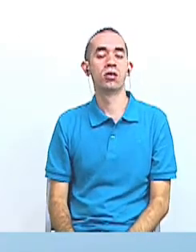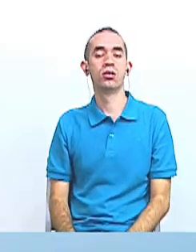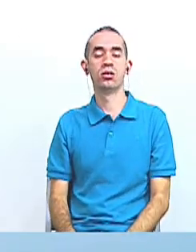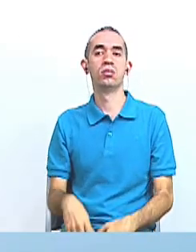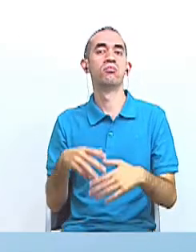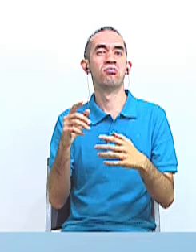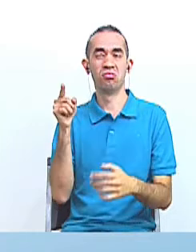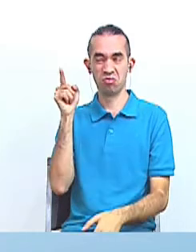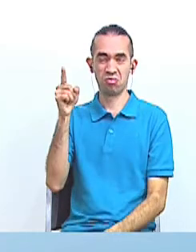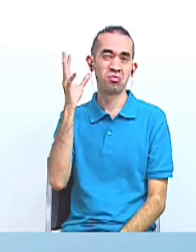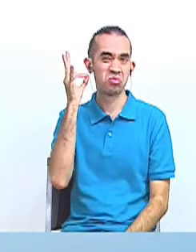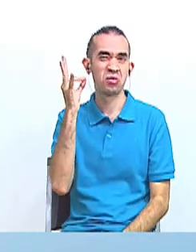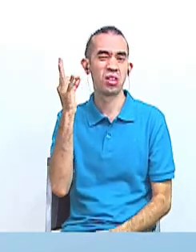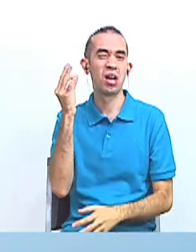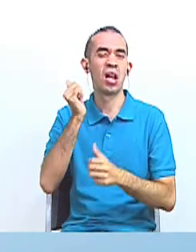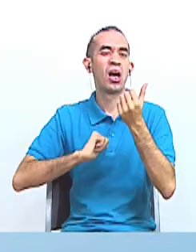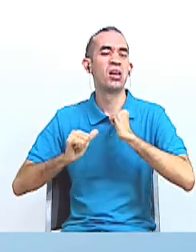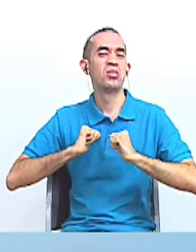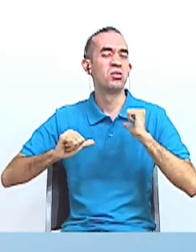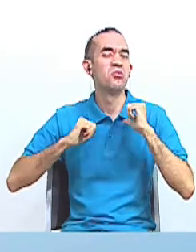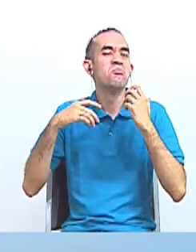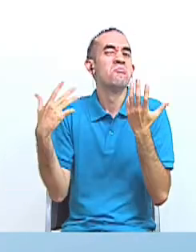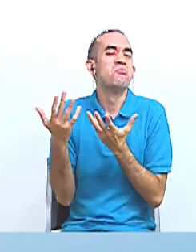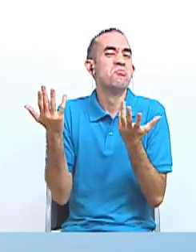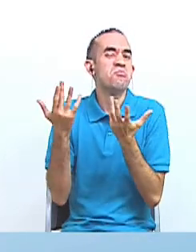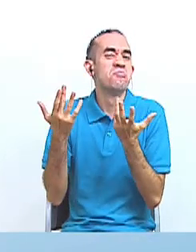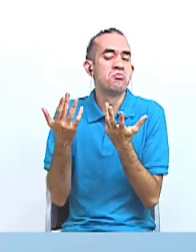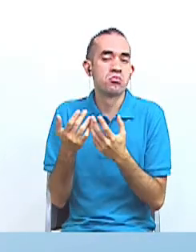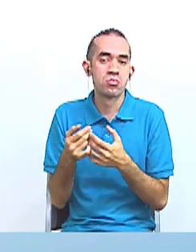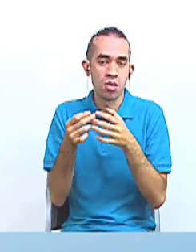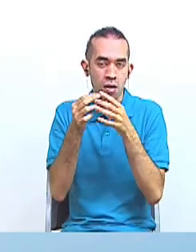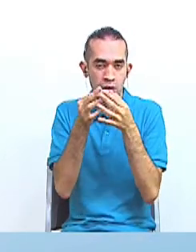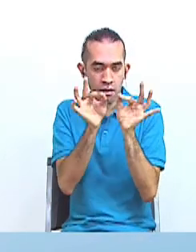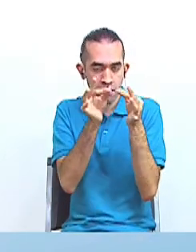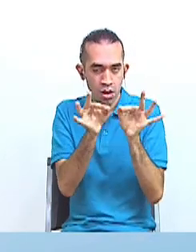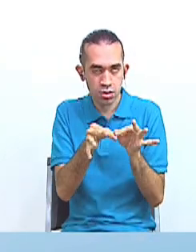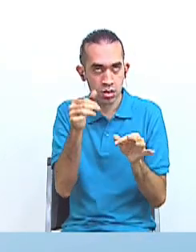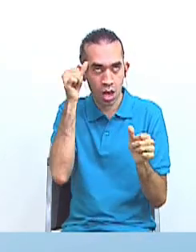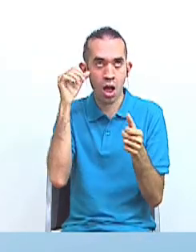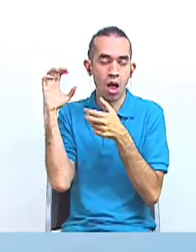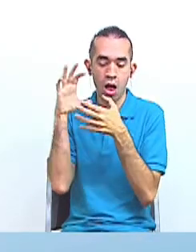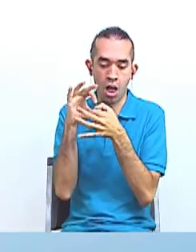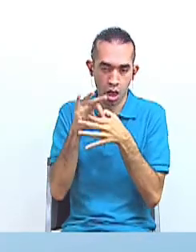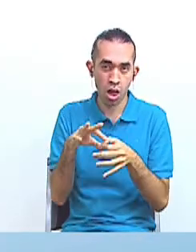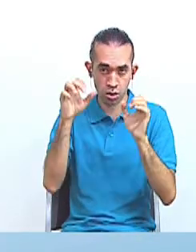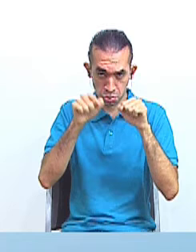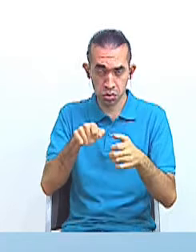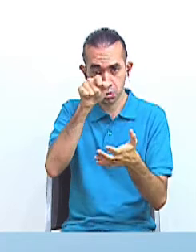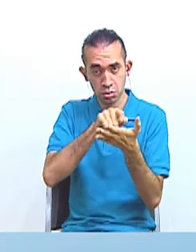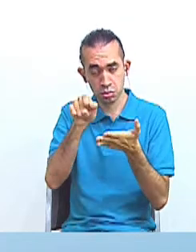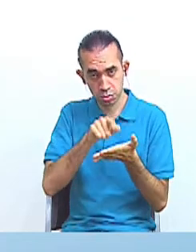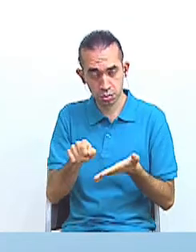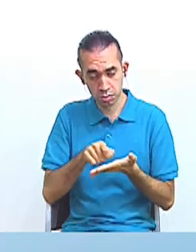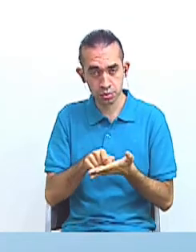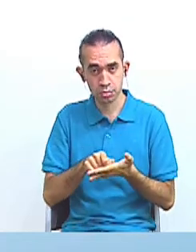Millie Bobby Brown? Think about the information. Think about the phrases we studied. How can we do this